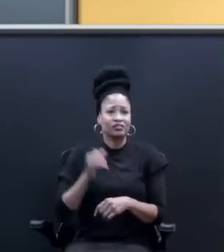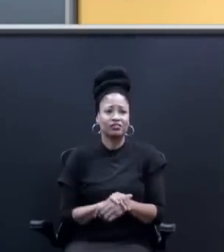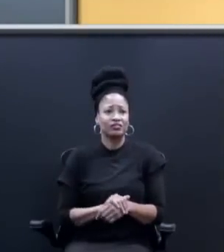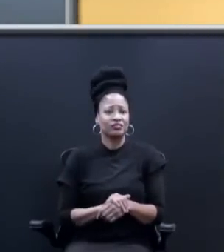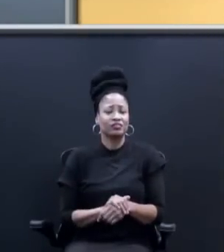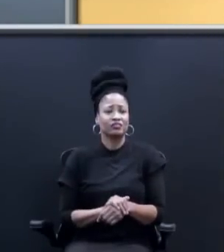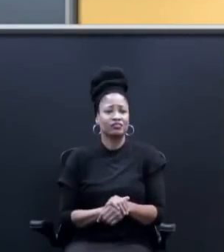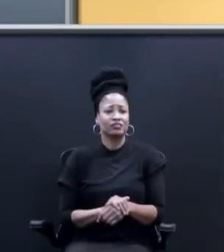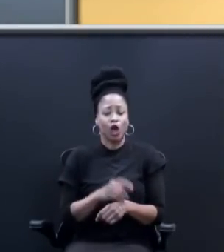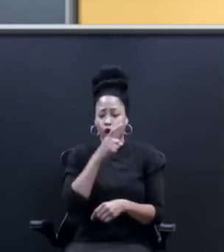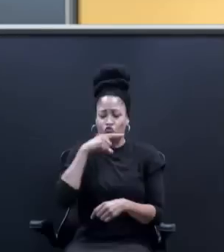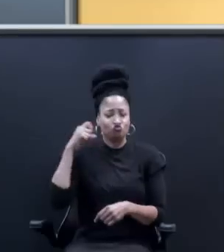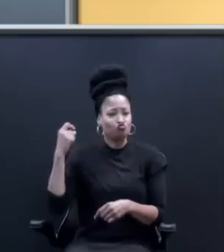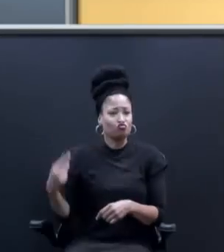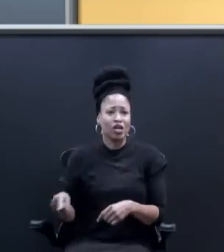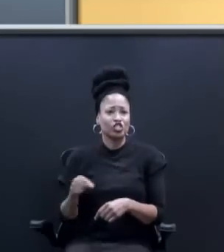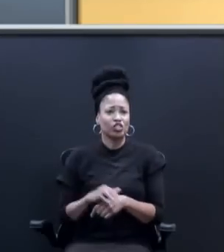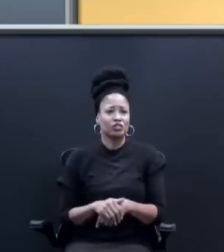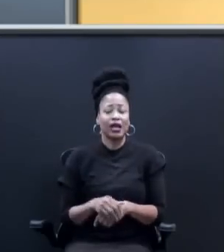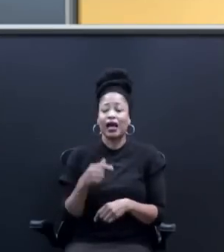I don't speak nothing but English.